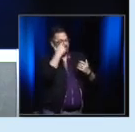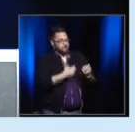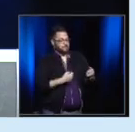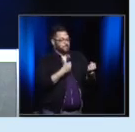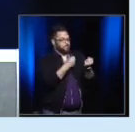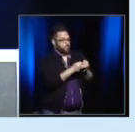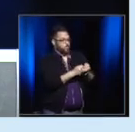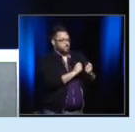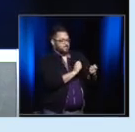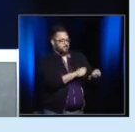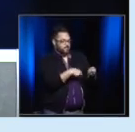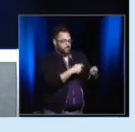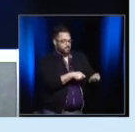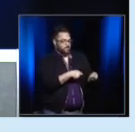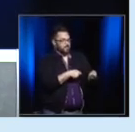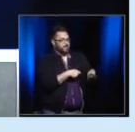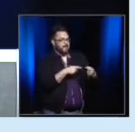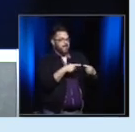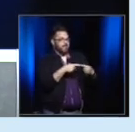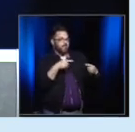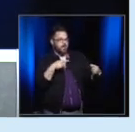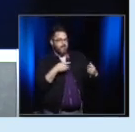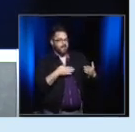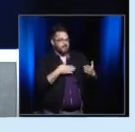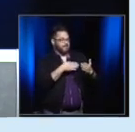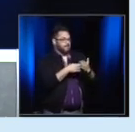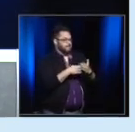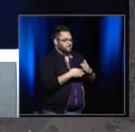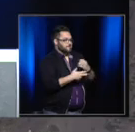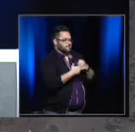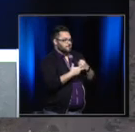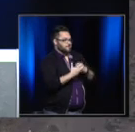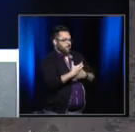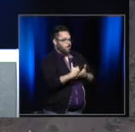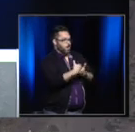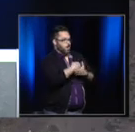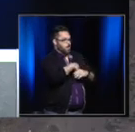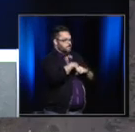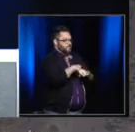this protection stays. But to be honest, none of us are holding our breath.